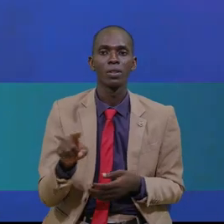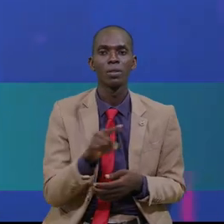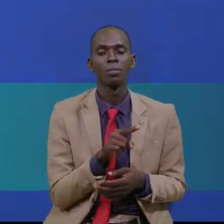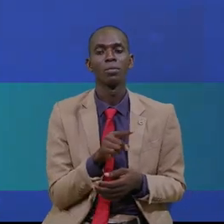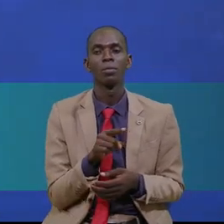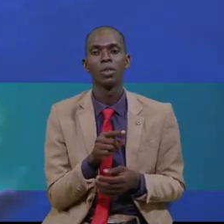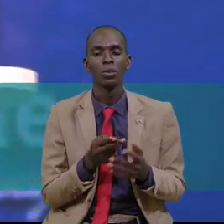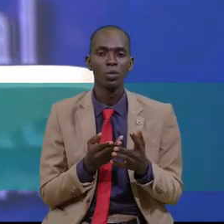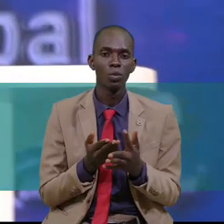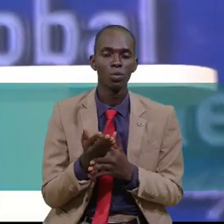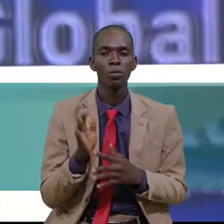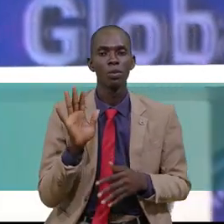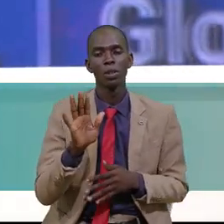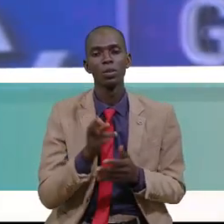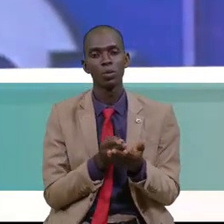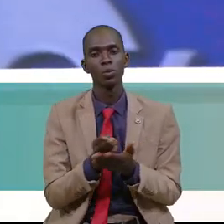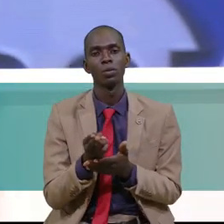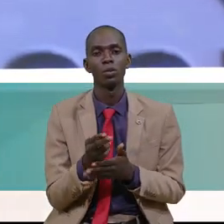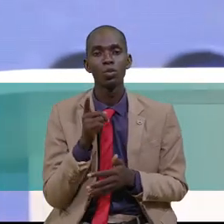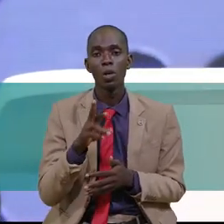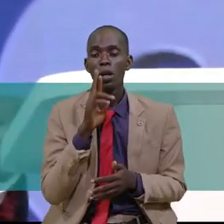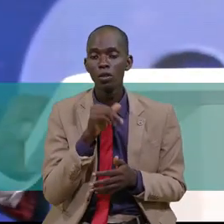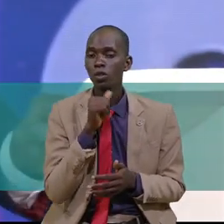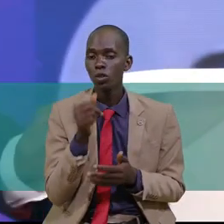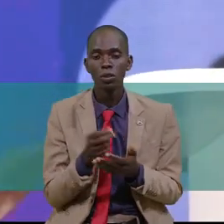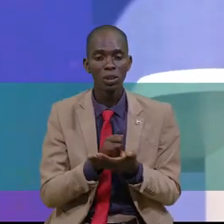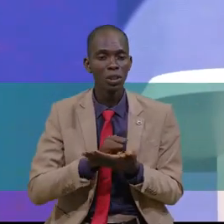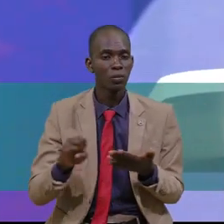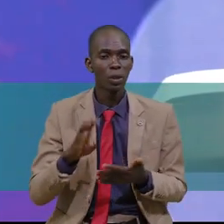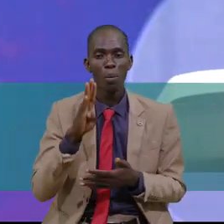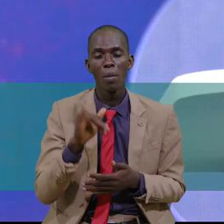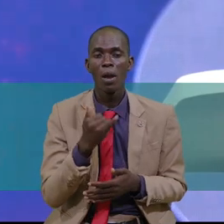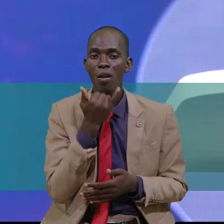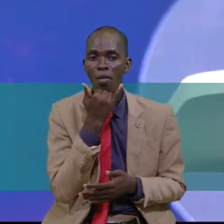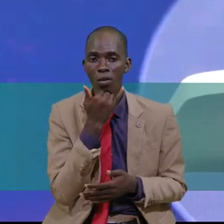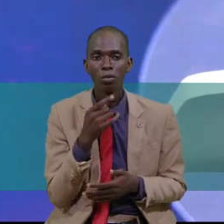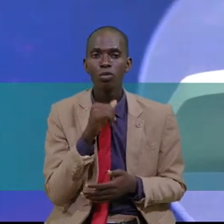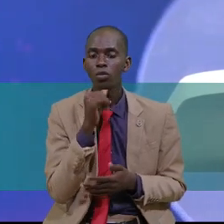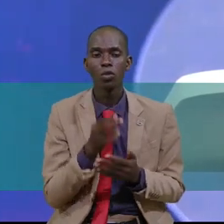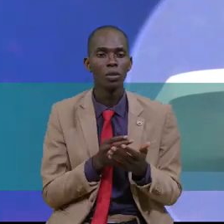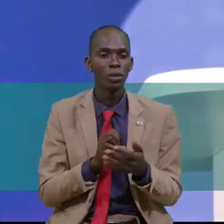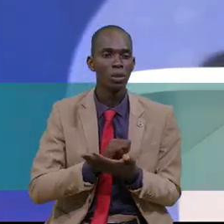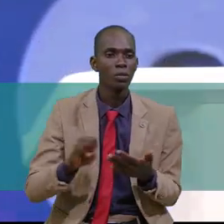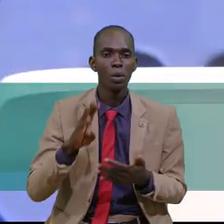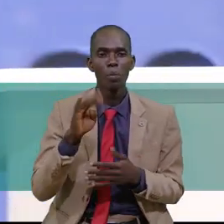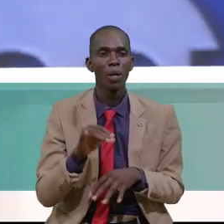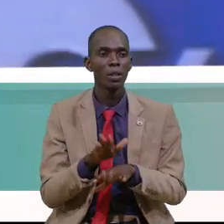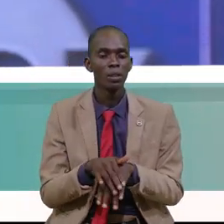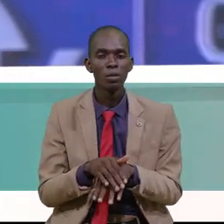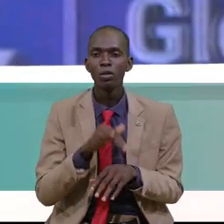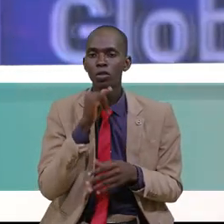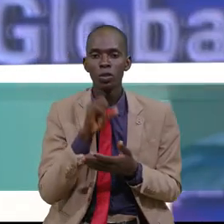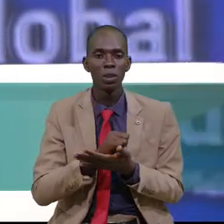through thy truth. You're not sanctified by error. You're not sanctified by deception. You're not sanctified